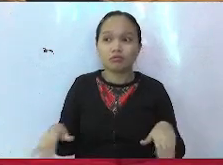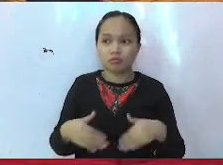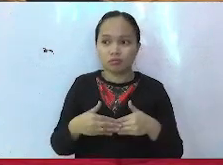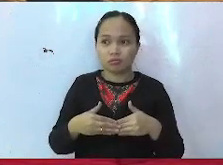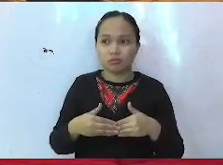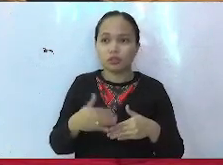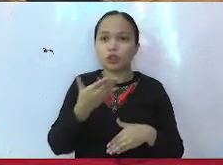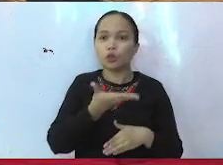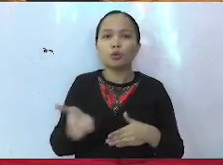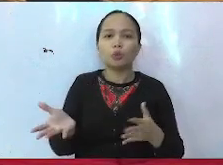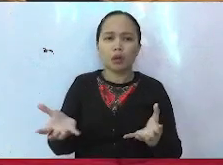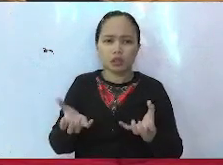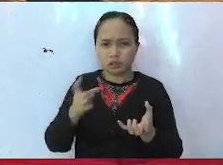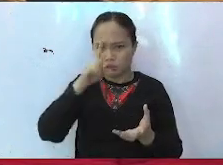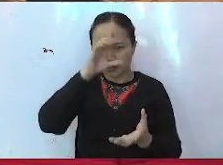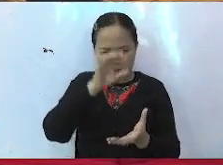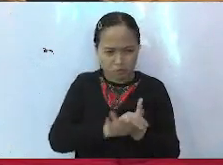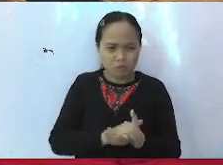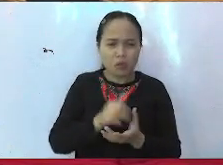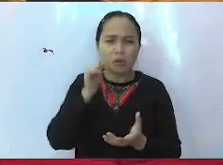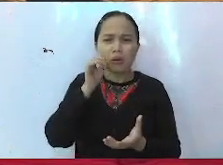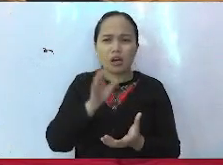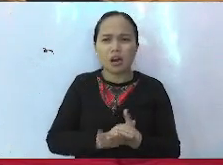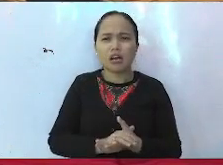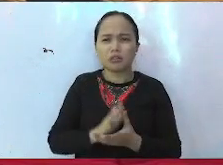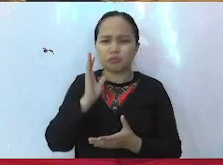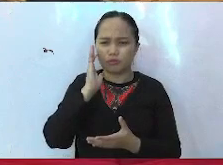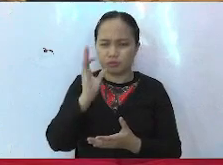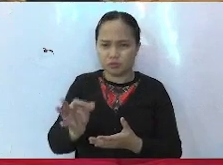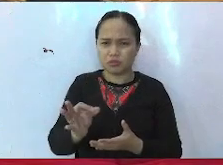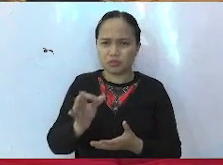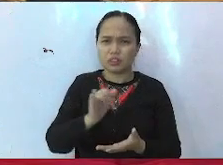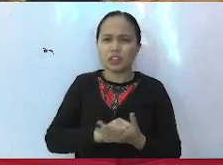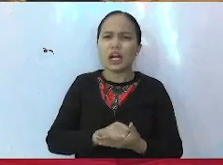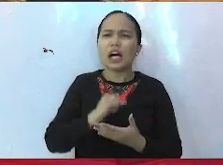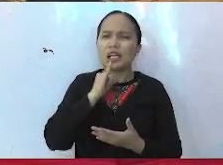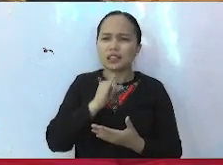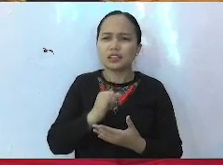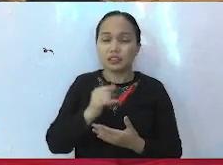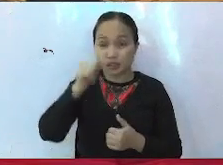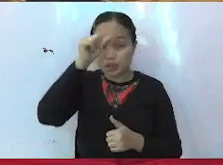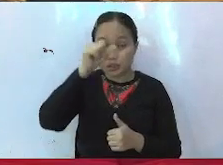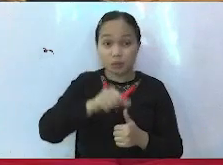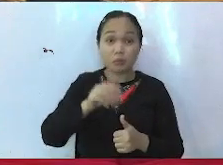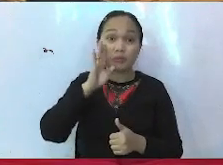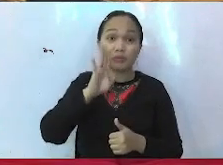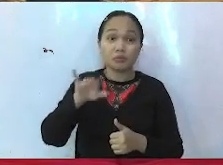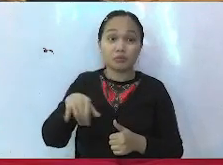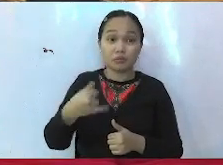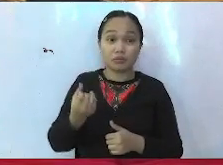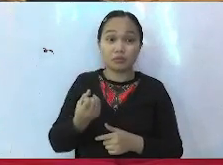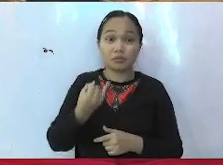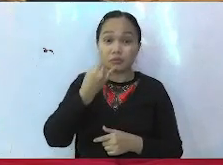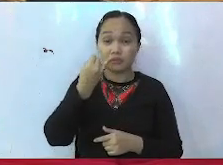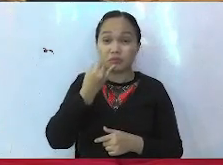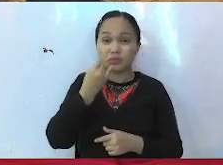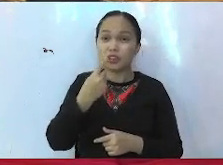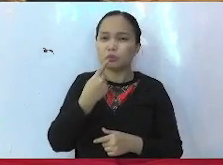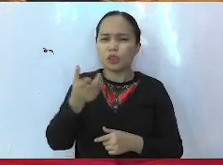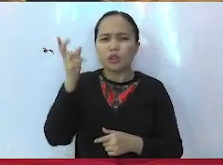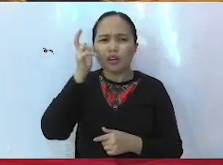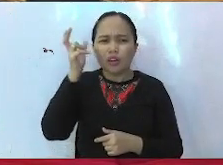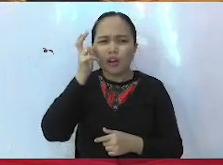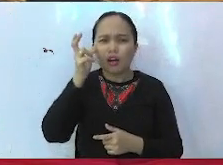a husband or you want a wife someday. And that is, remember how Brother John Gill said, listen, the devil will